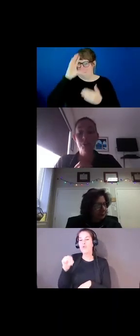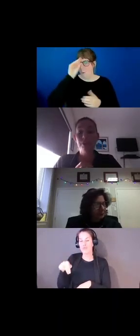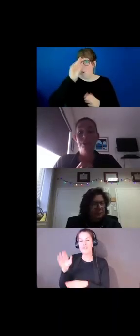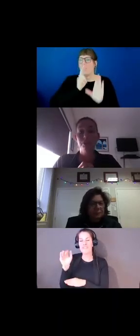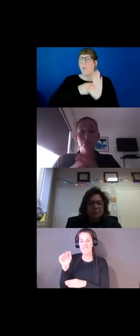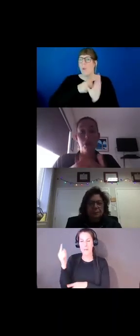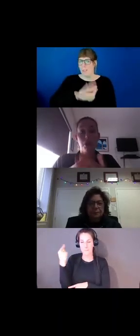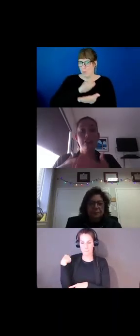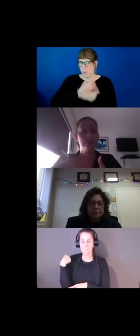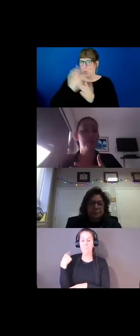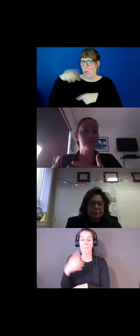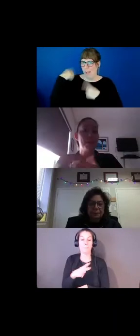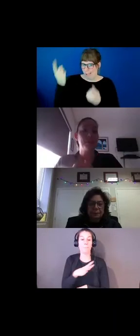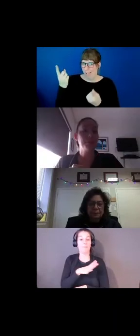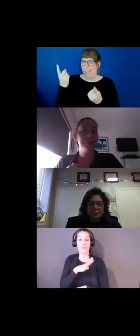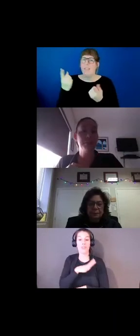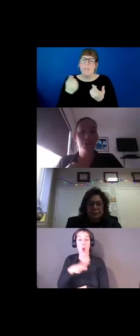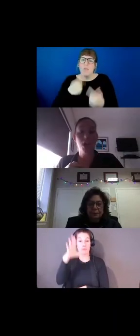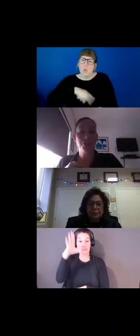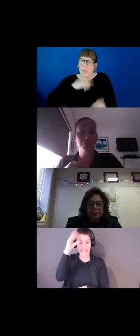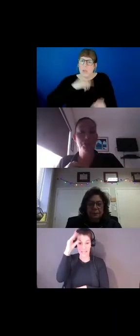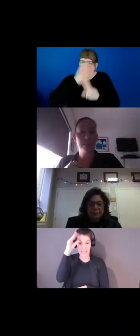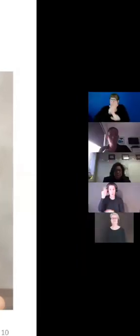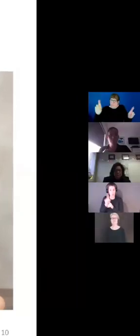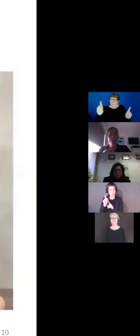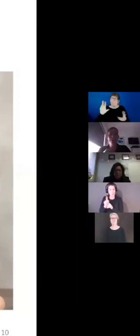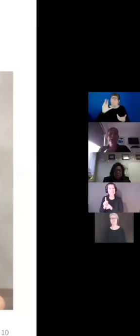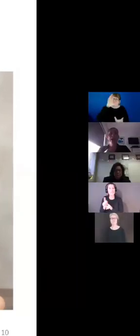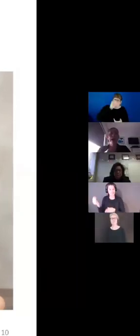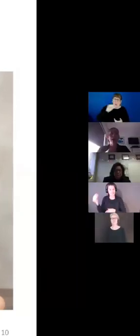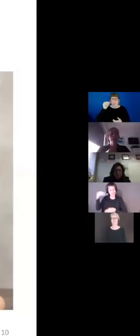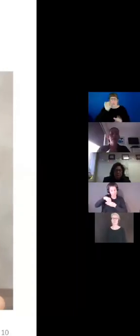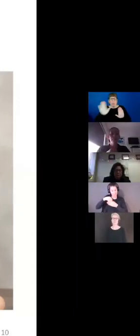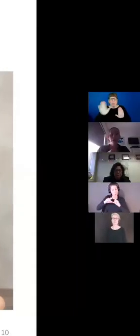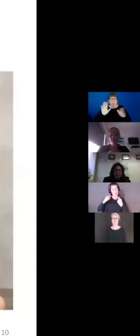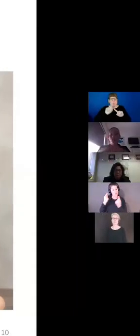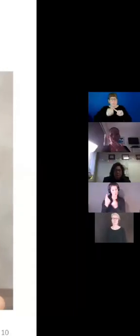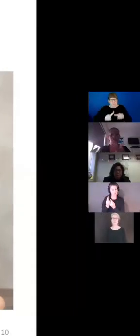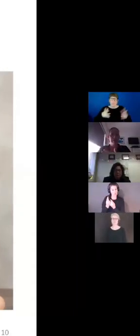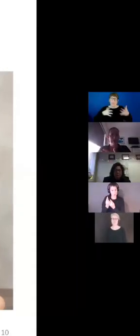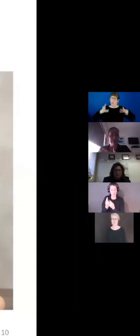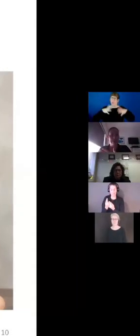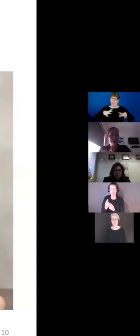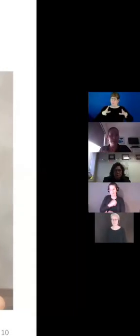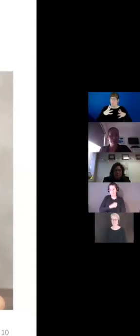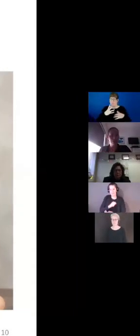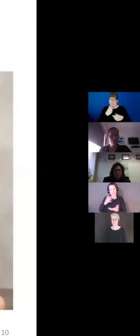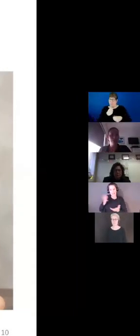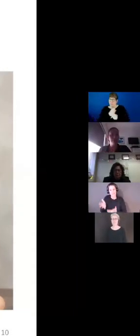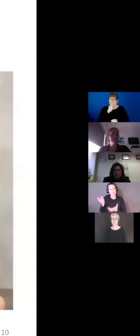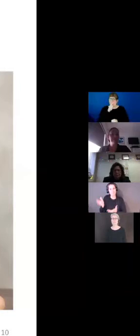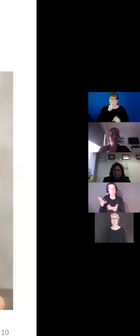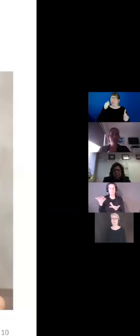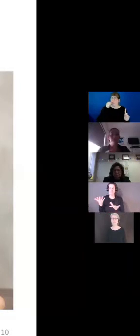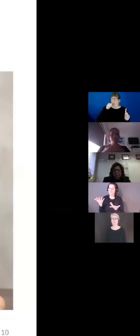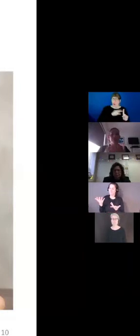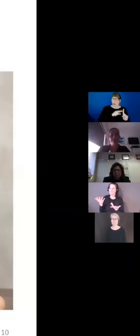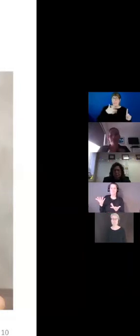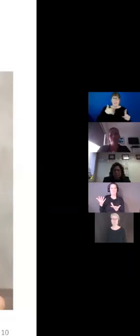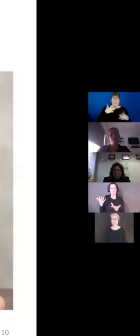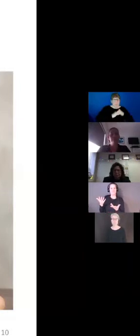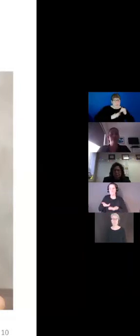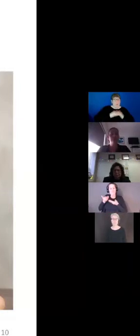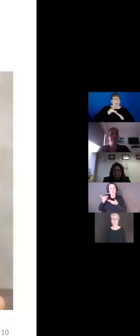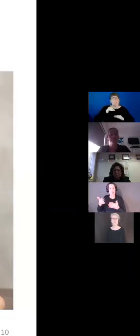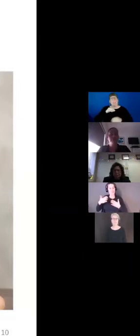and we really do try to be respectful of their costuming as well. We want to make sure that the girls feel comfortable and